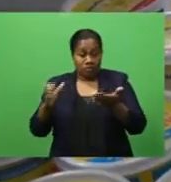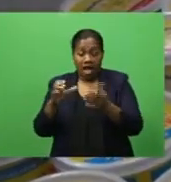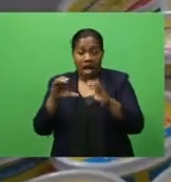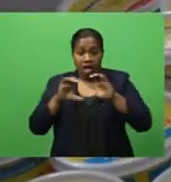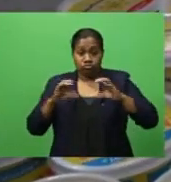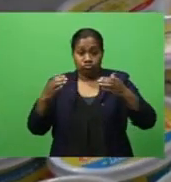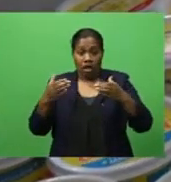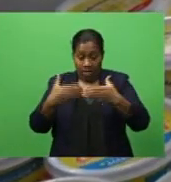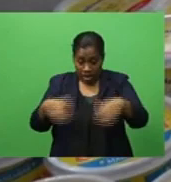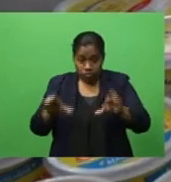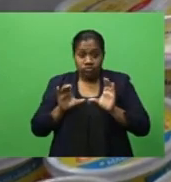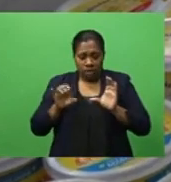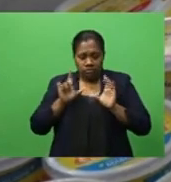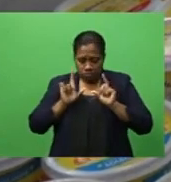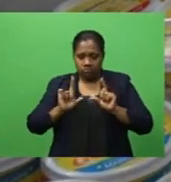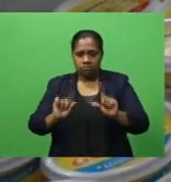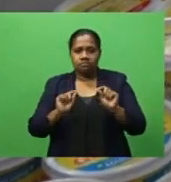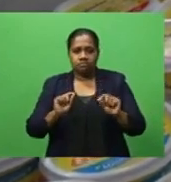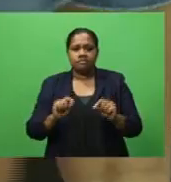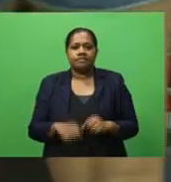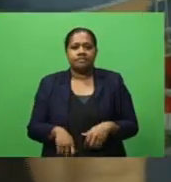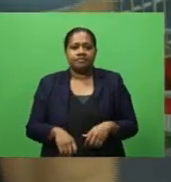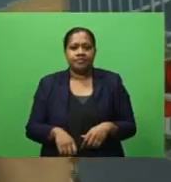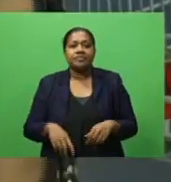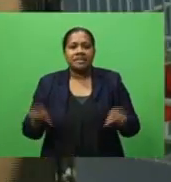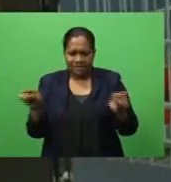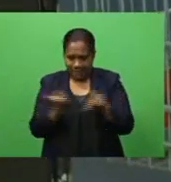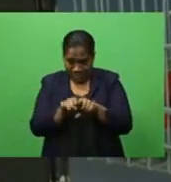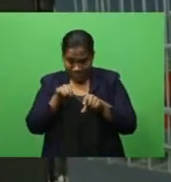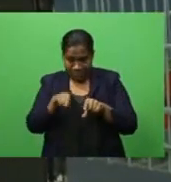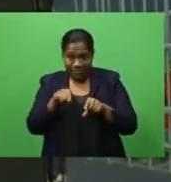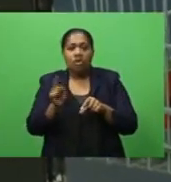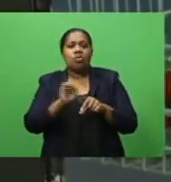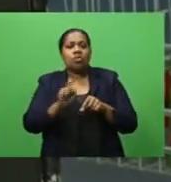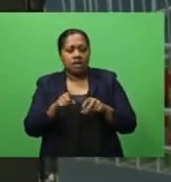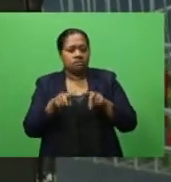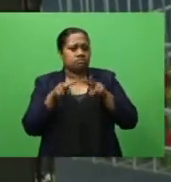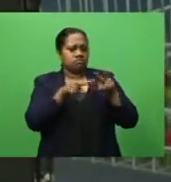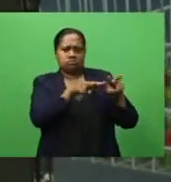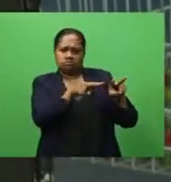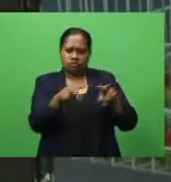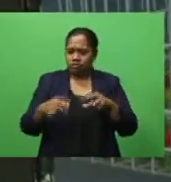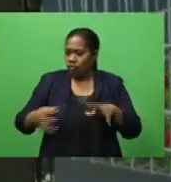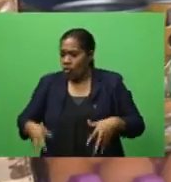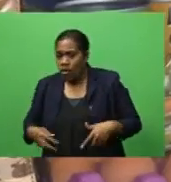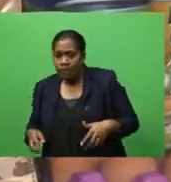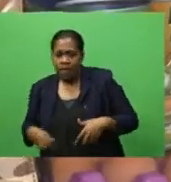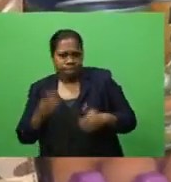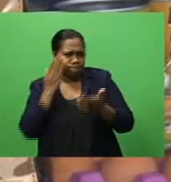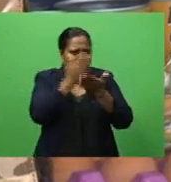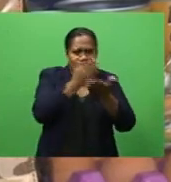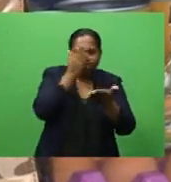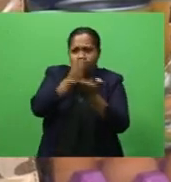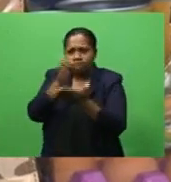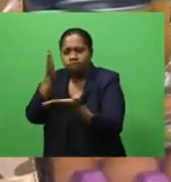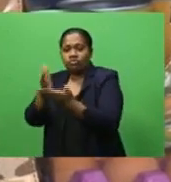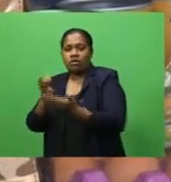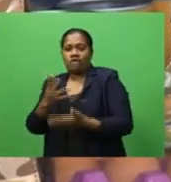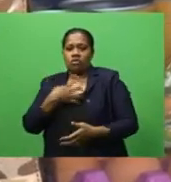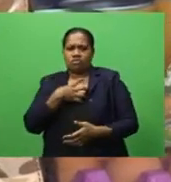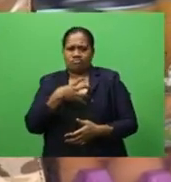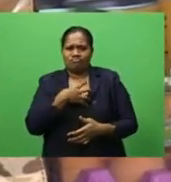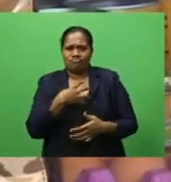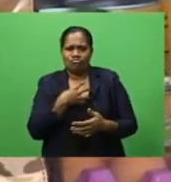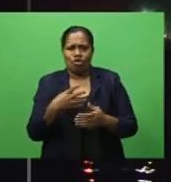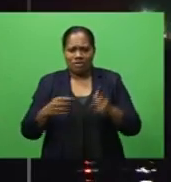The Consumer Watchdog has also forwarded complaints against traders to relevant authorities for further action. Kritika Kumar,